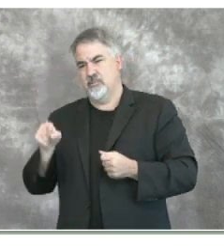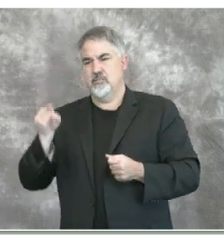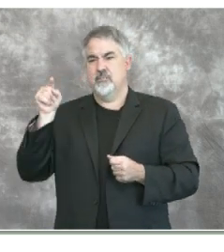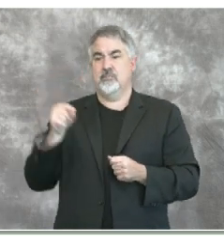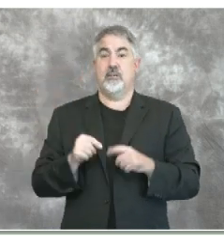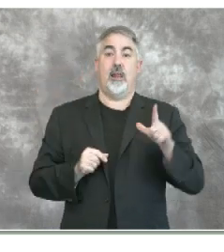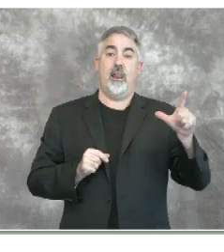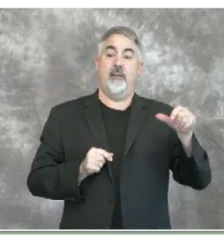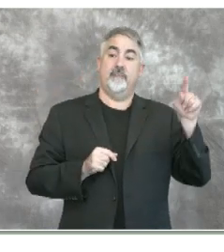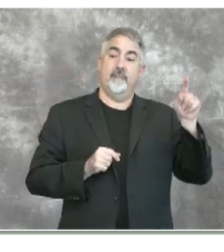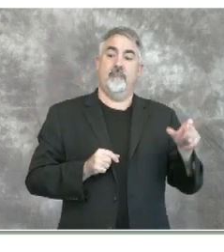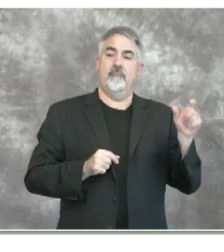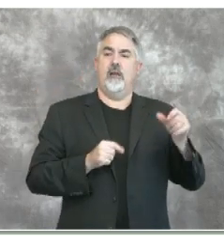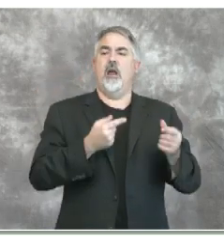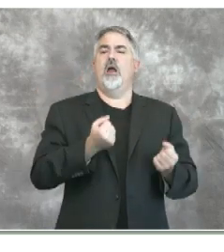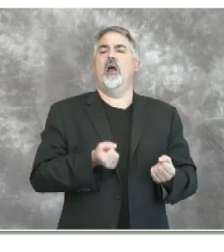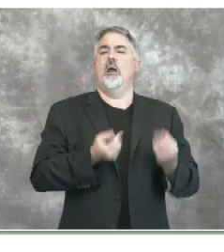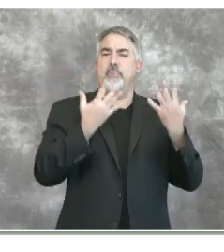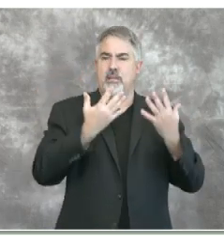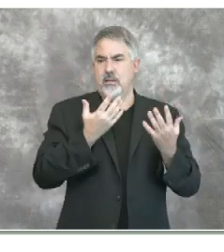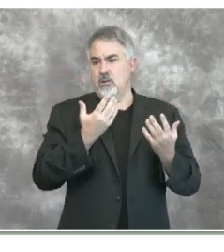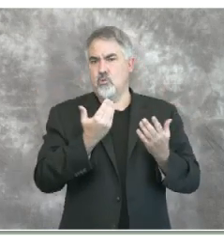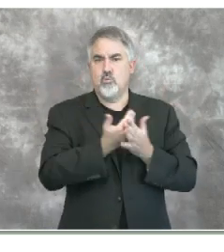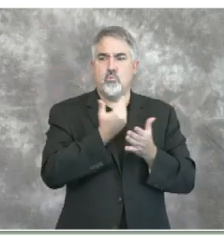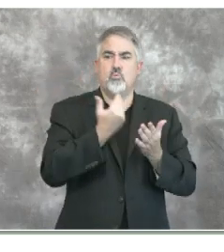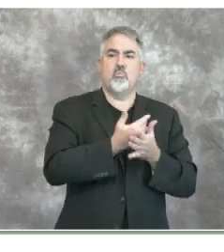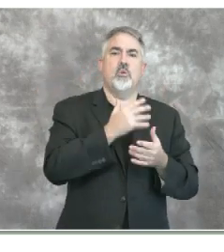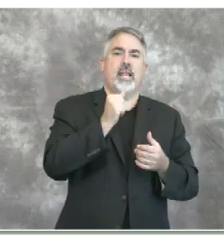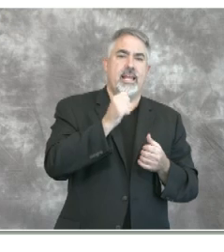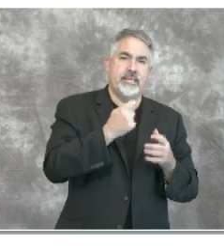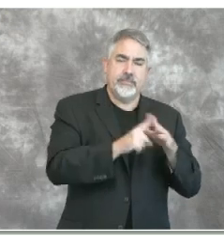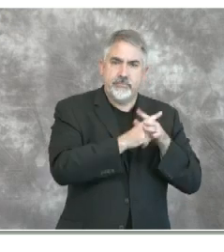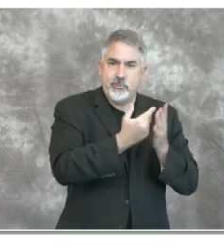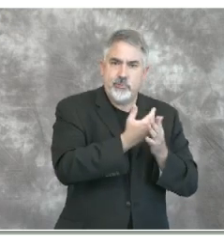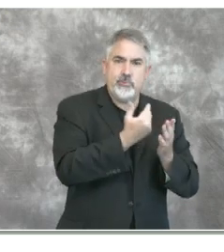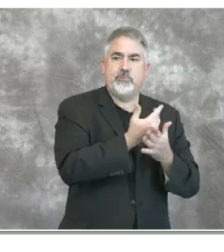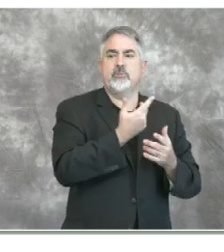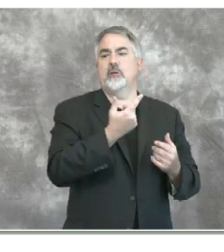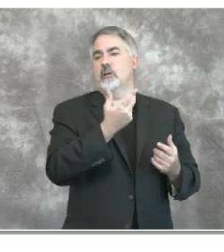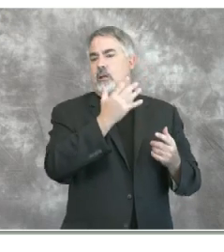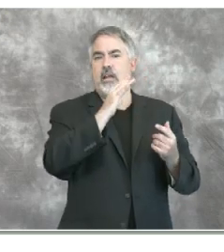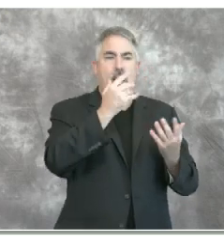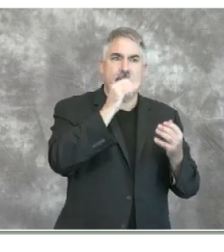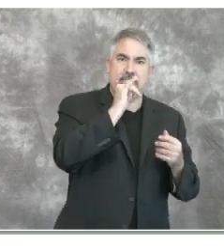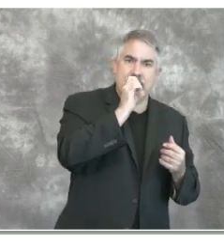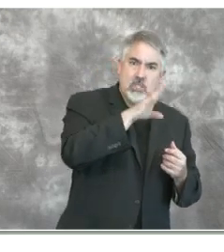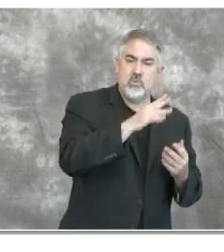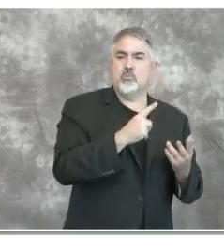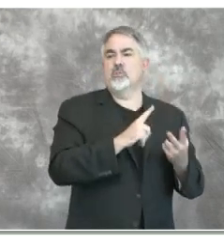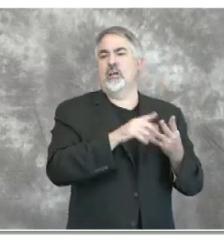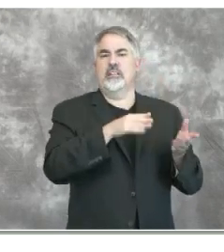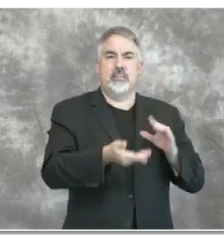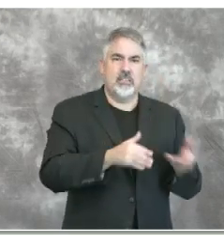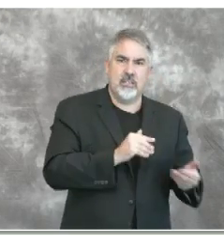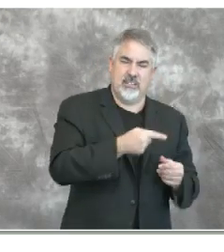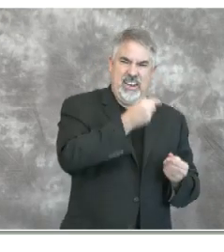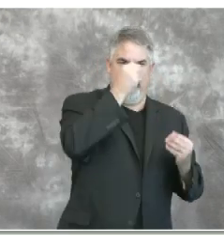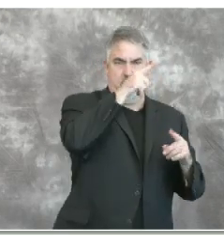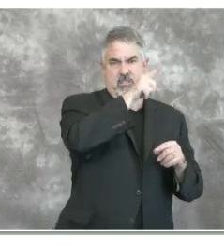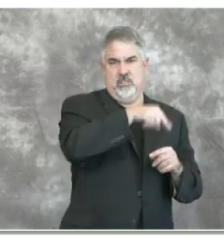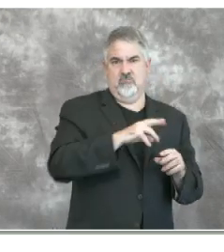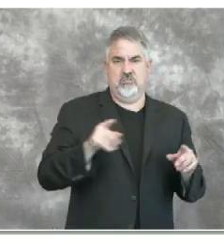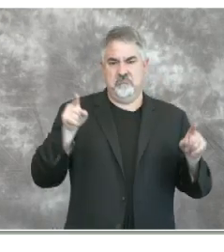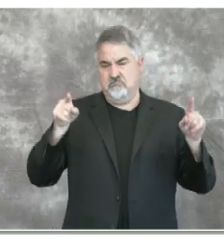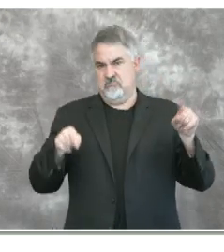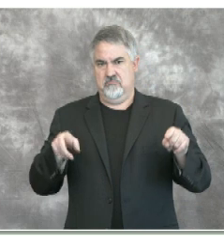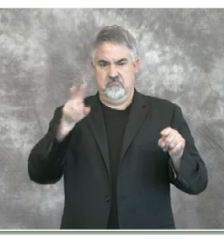new cases, along with hospitalizations, ICUs, and deaths. If you click on that top left-hand portion, you can see a blow-up portion,